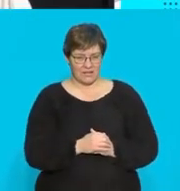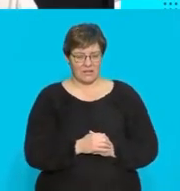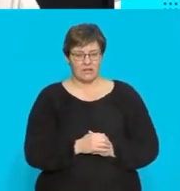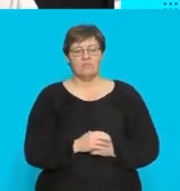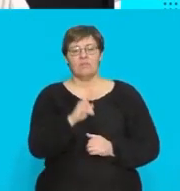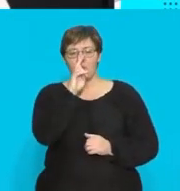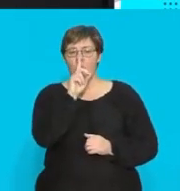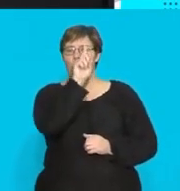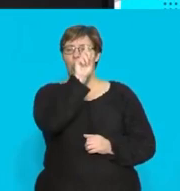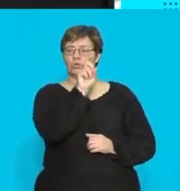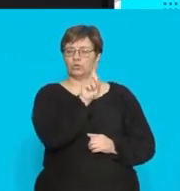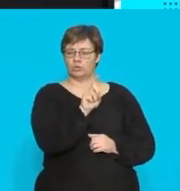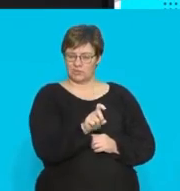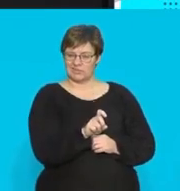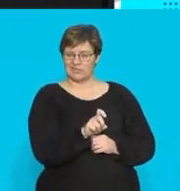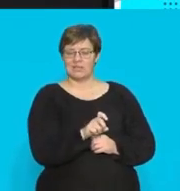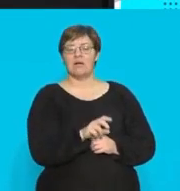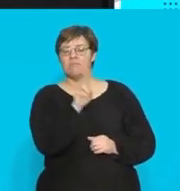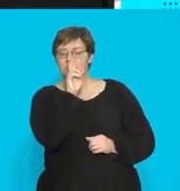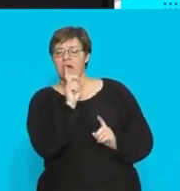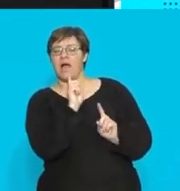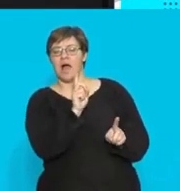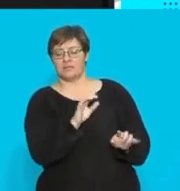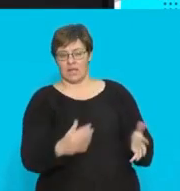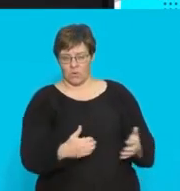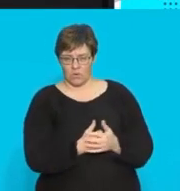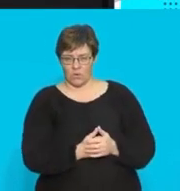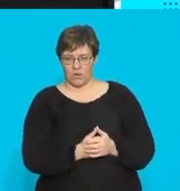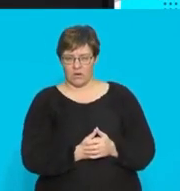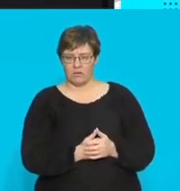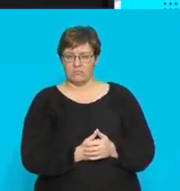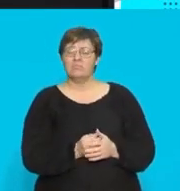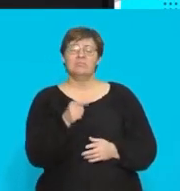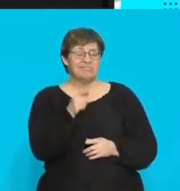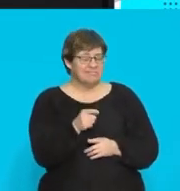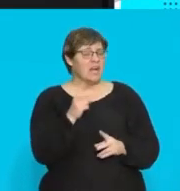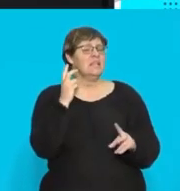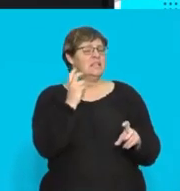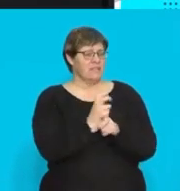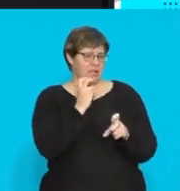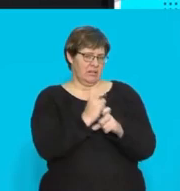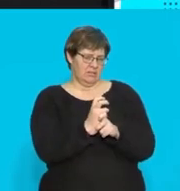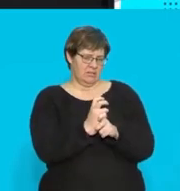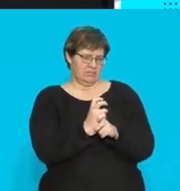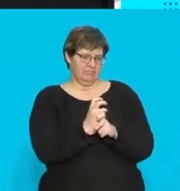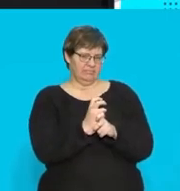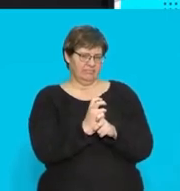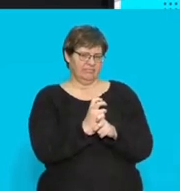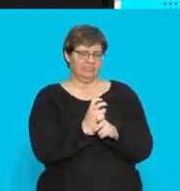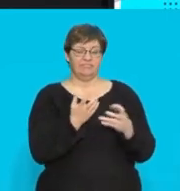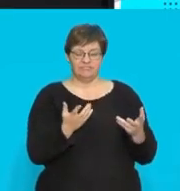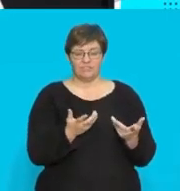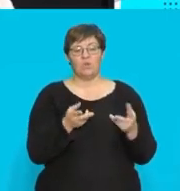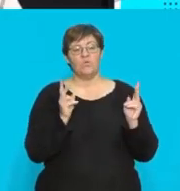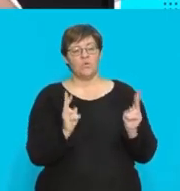Now we're going to have a look at a few questions on this section. I'm going to be honest with you, it's very difficult. The questions on